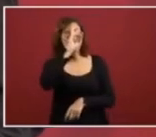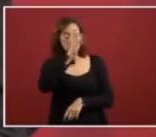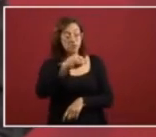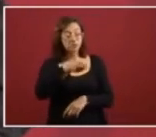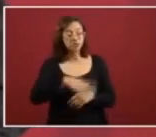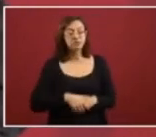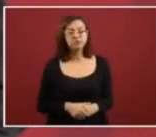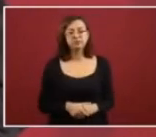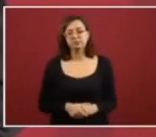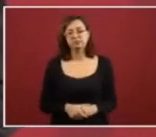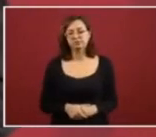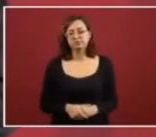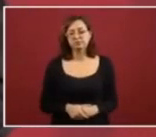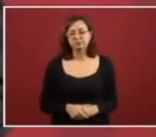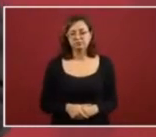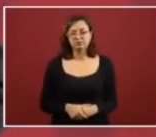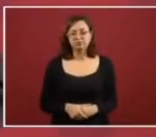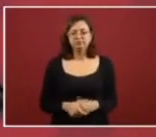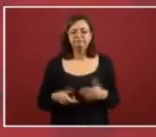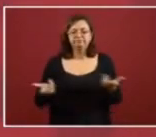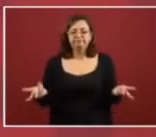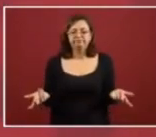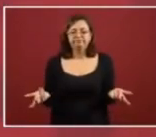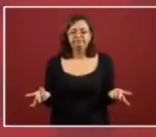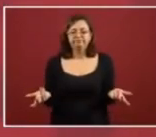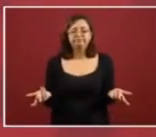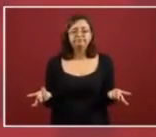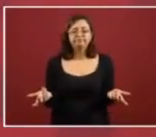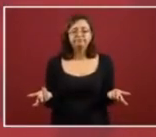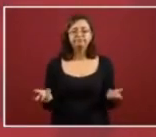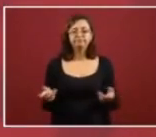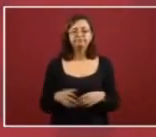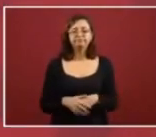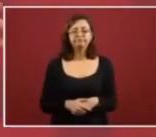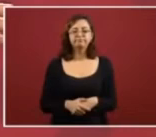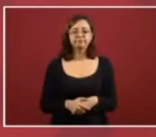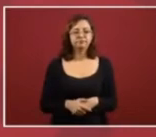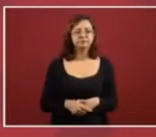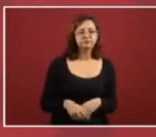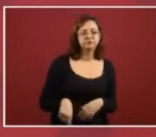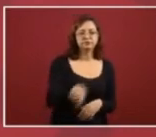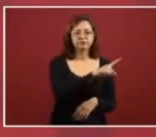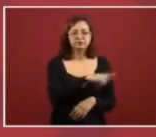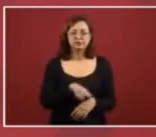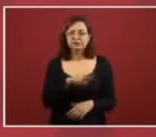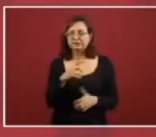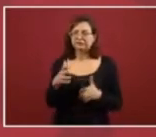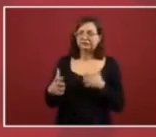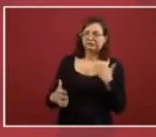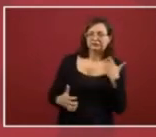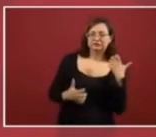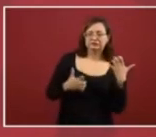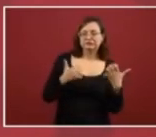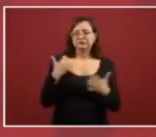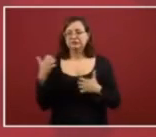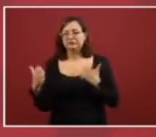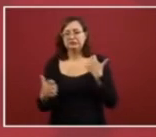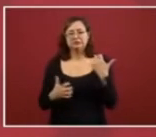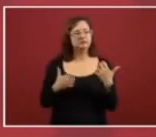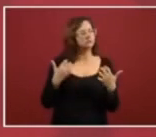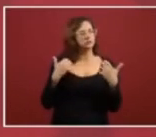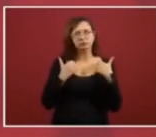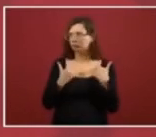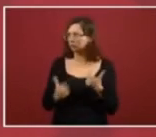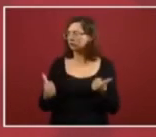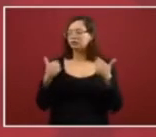Entonces, so therefore les cuesta It's difficult entender for them la nueva realidad, pero to ahí understand